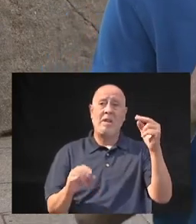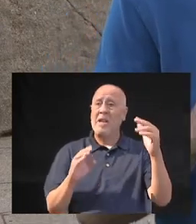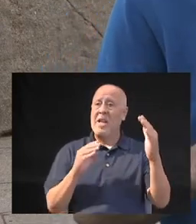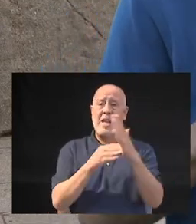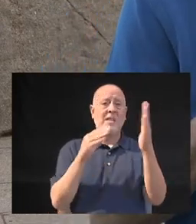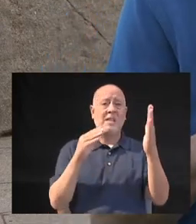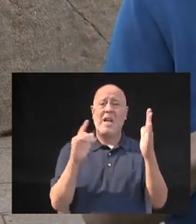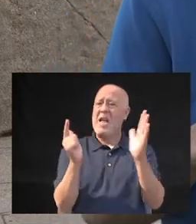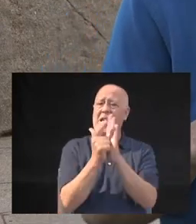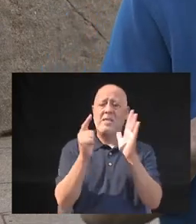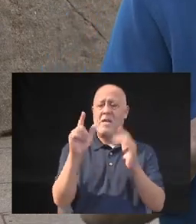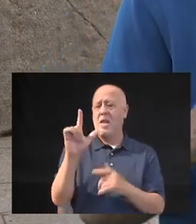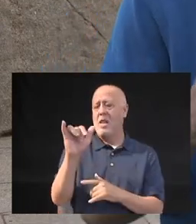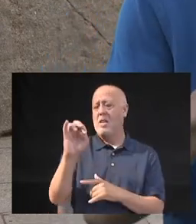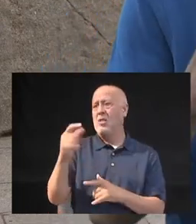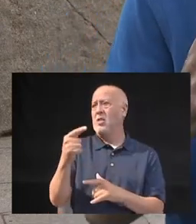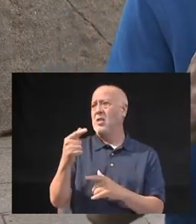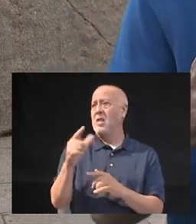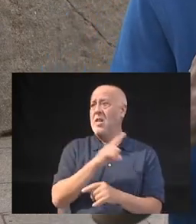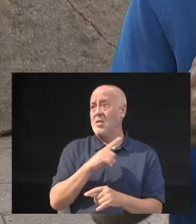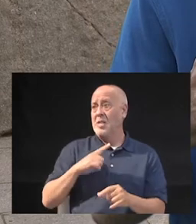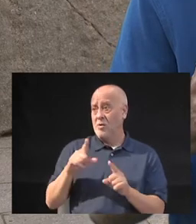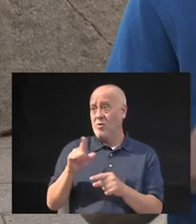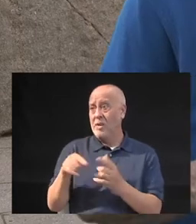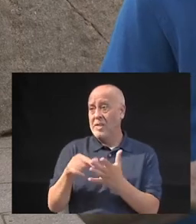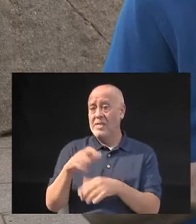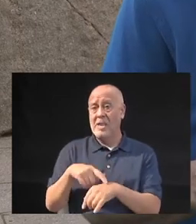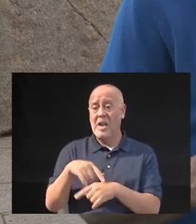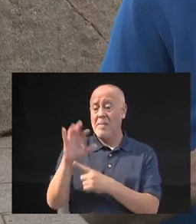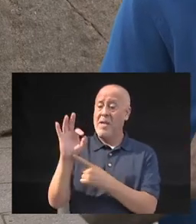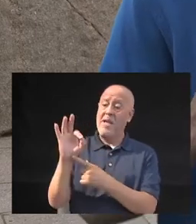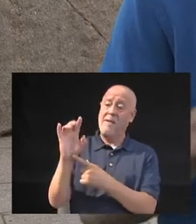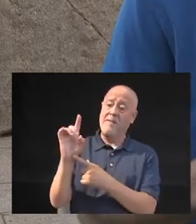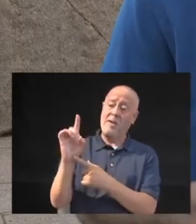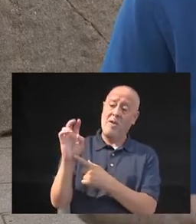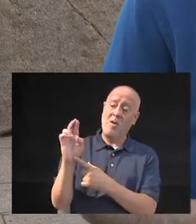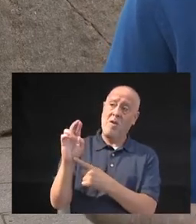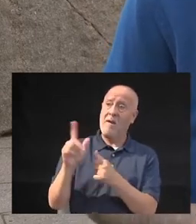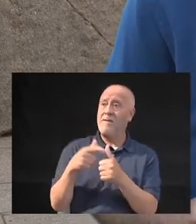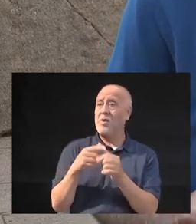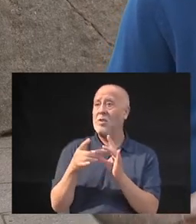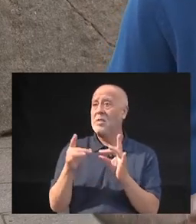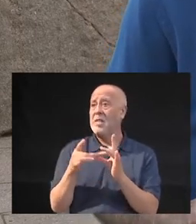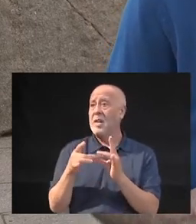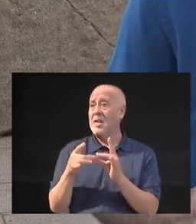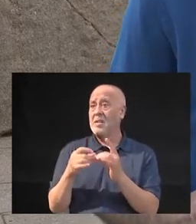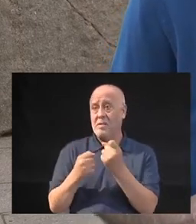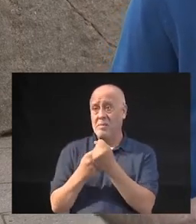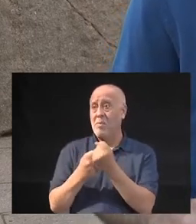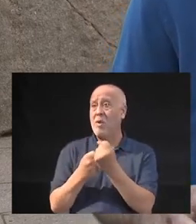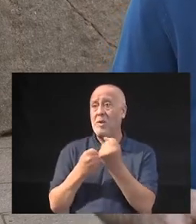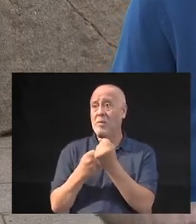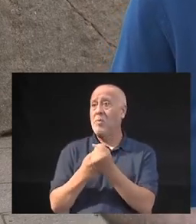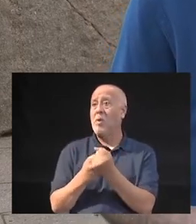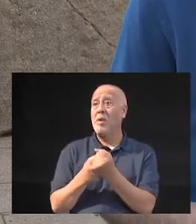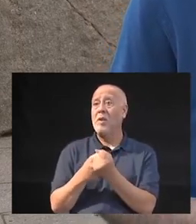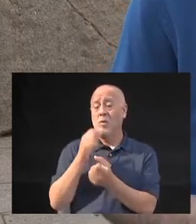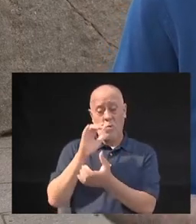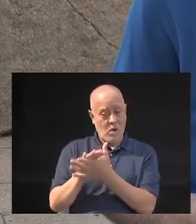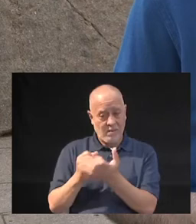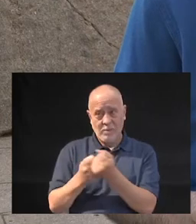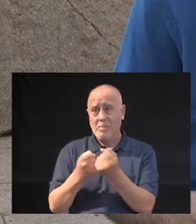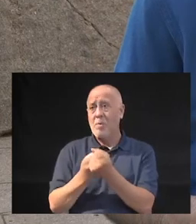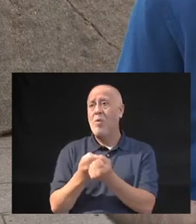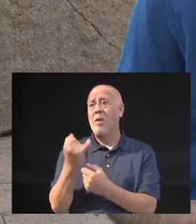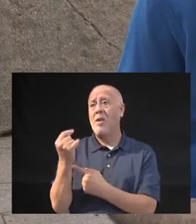anti-lynching legislation that was proposed in this time. FDR at first said he was for it. He supported it. His wife certainly supported